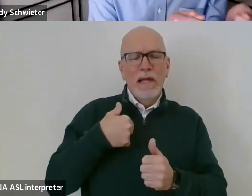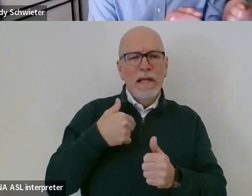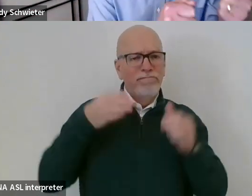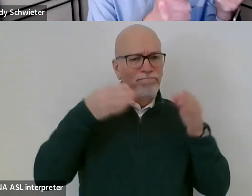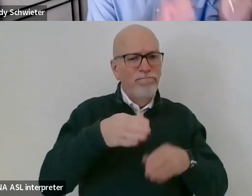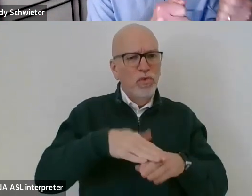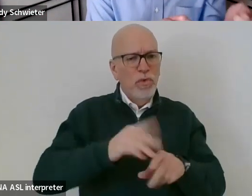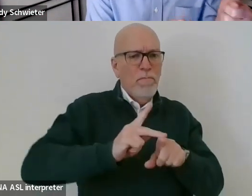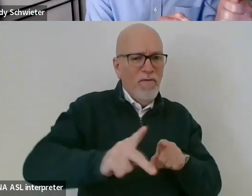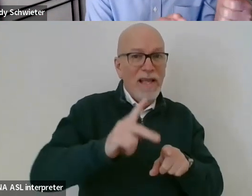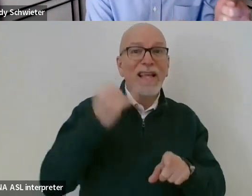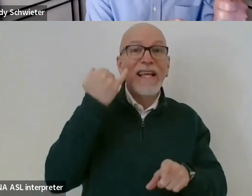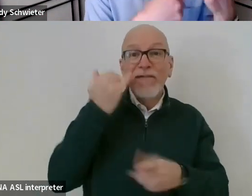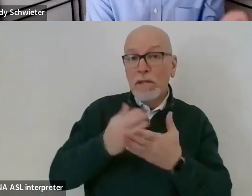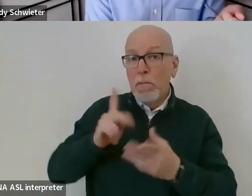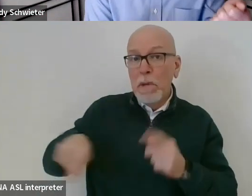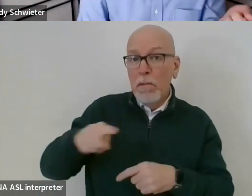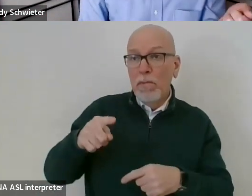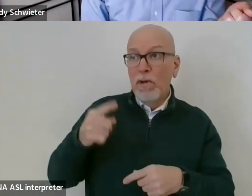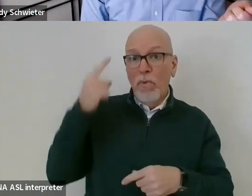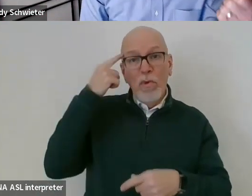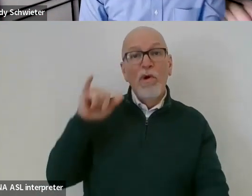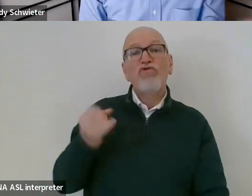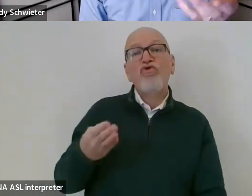for people whose first instinct is to view this